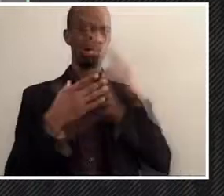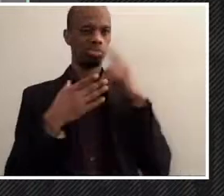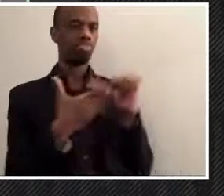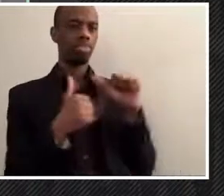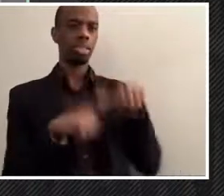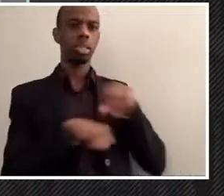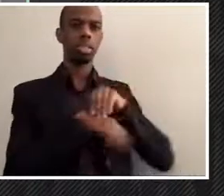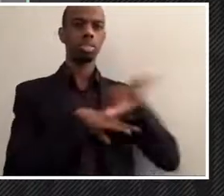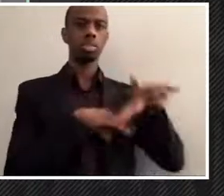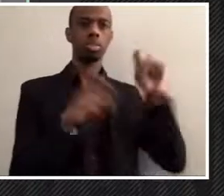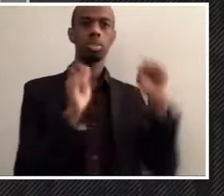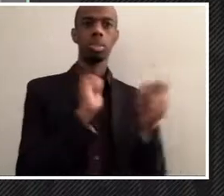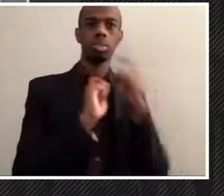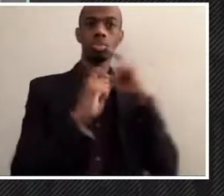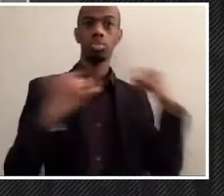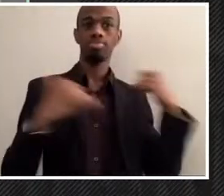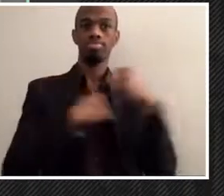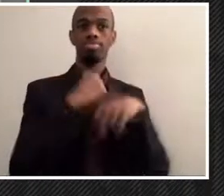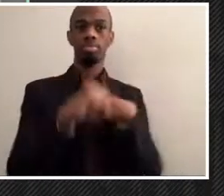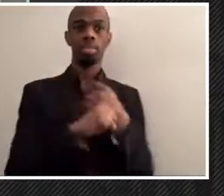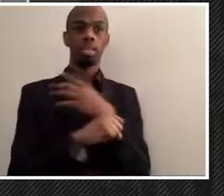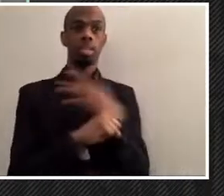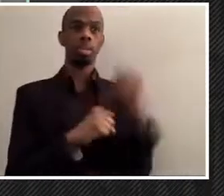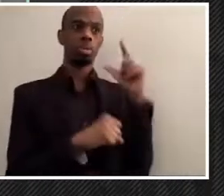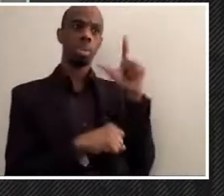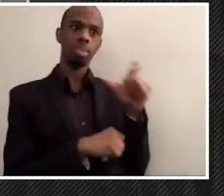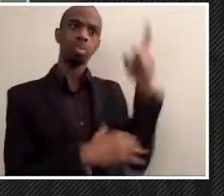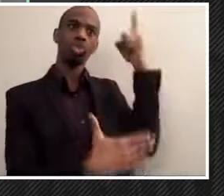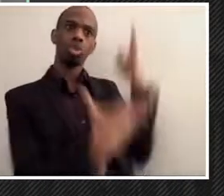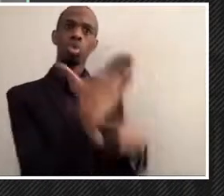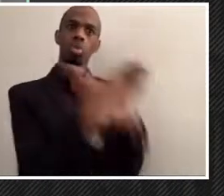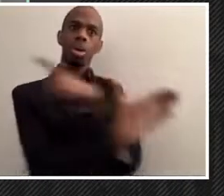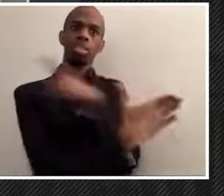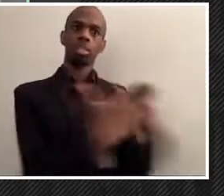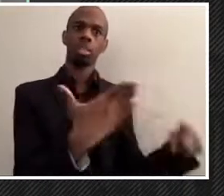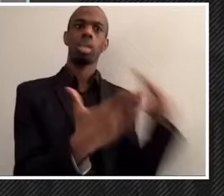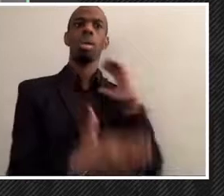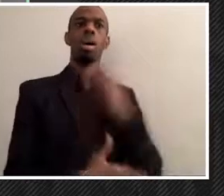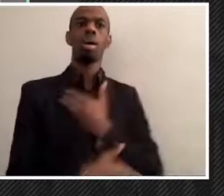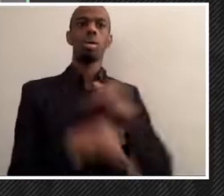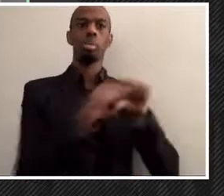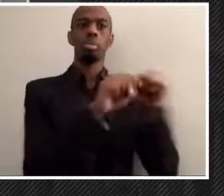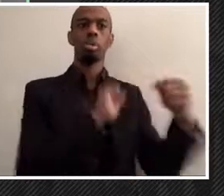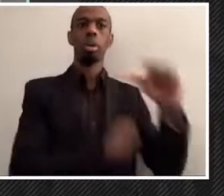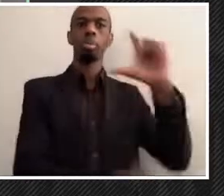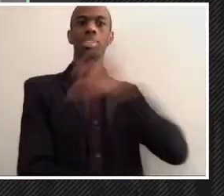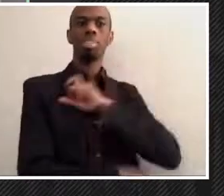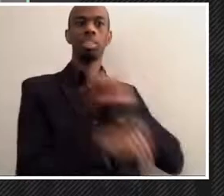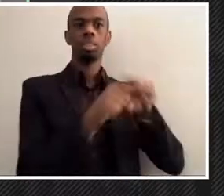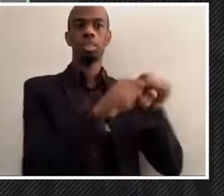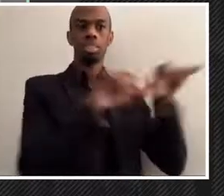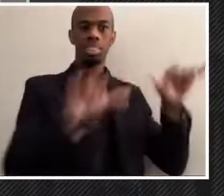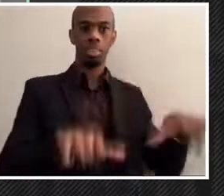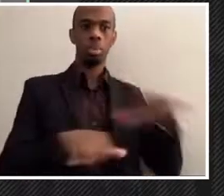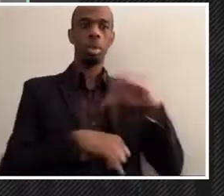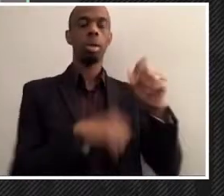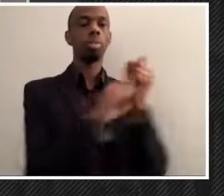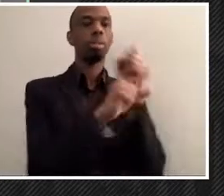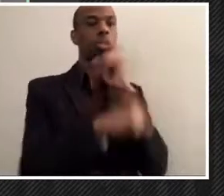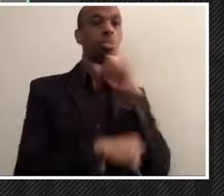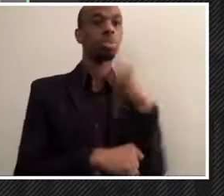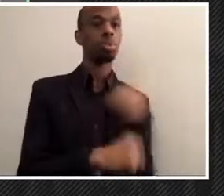system, trying to ensure there's a pathway to decarcerate, ensuring that young